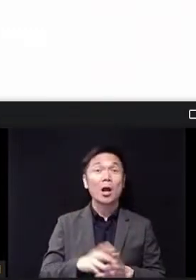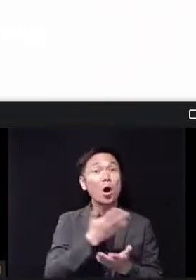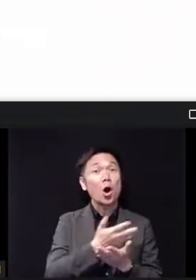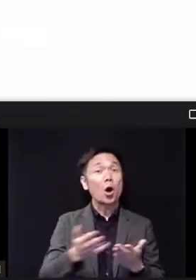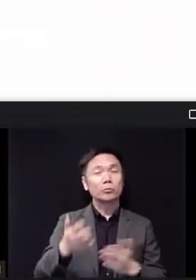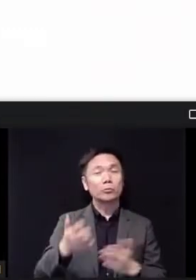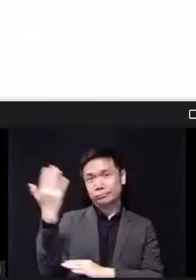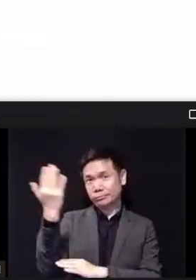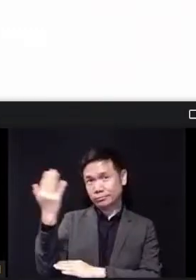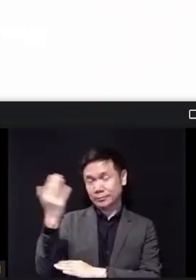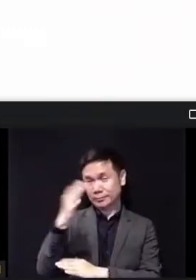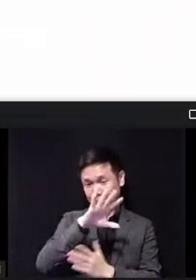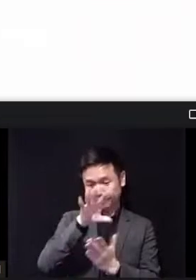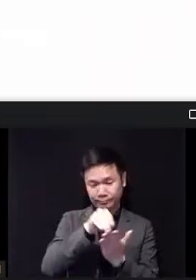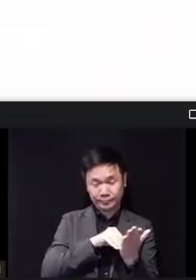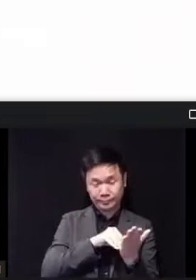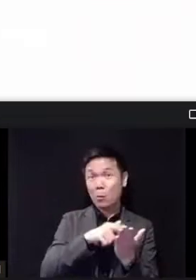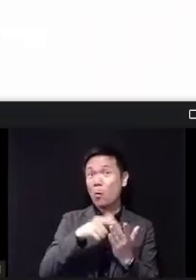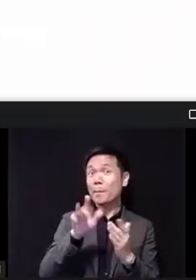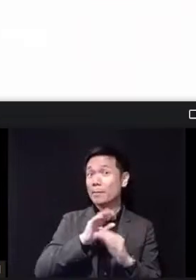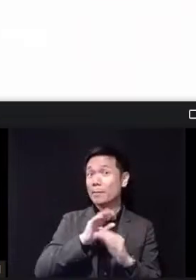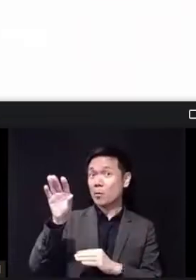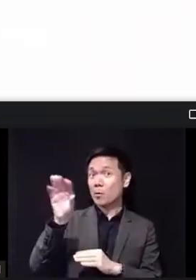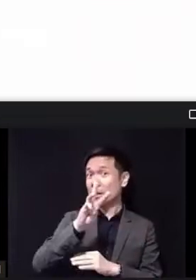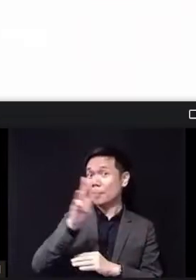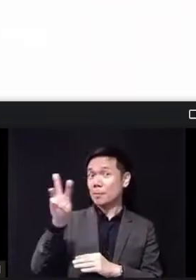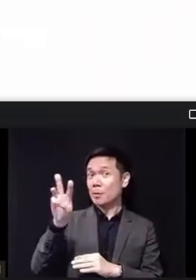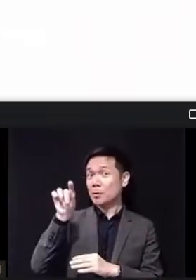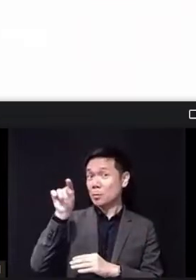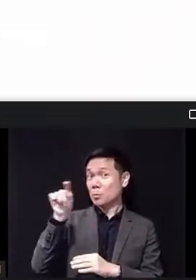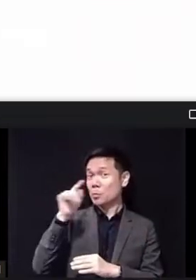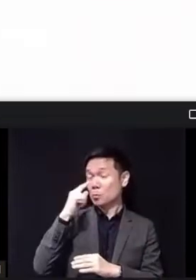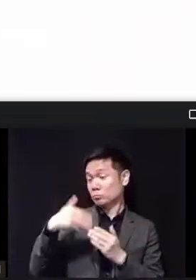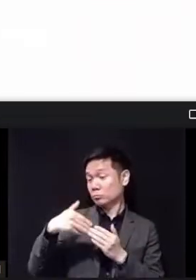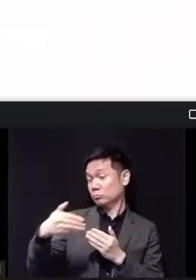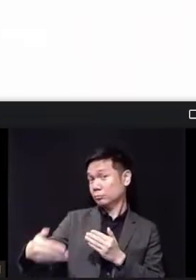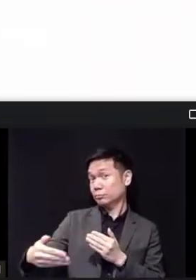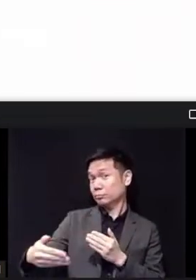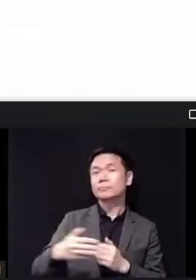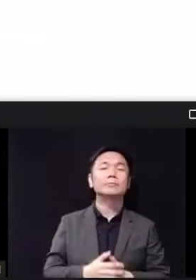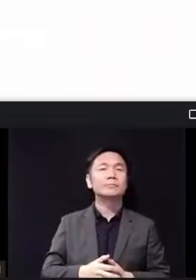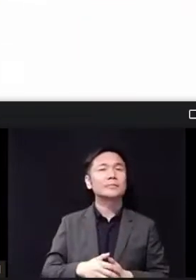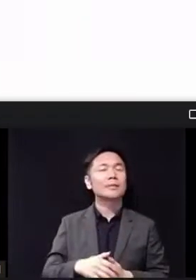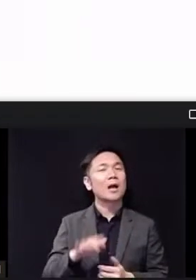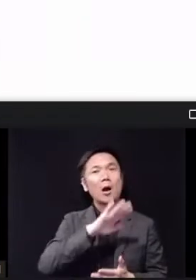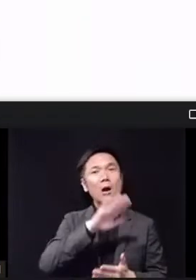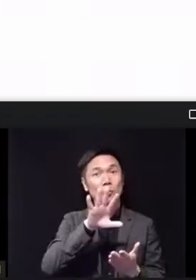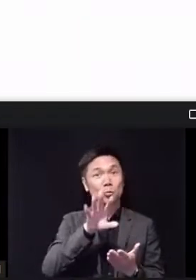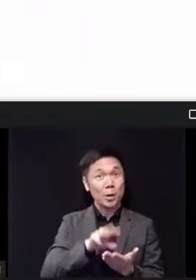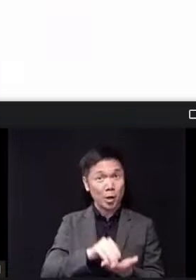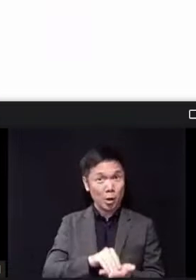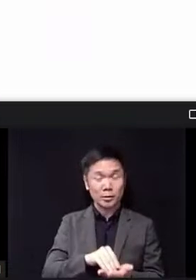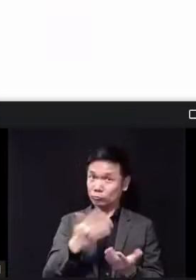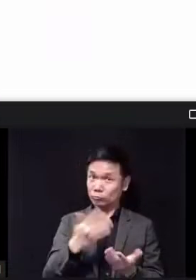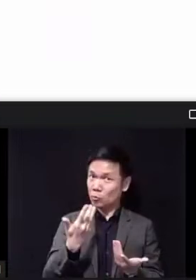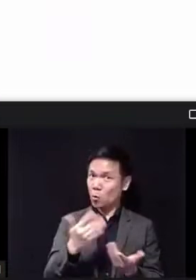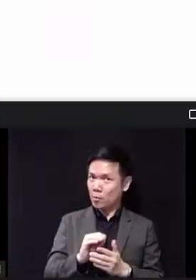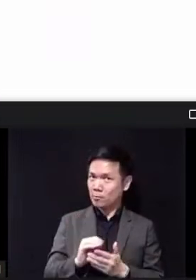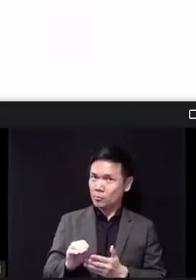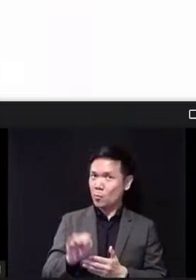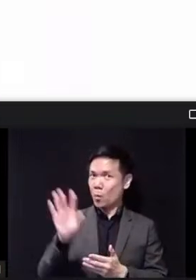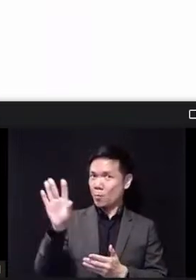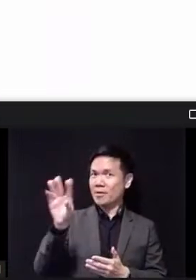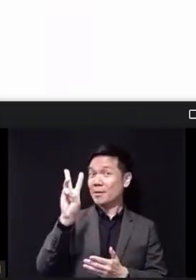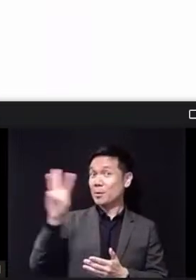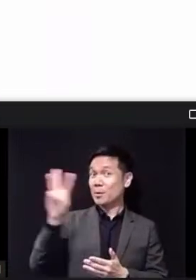that were delivered will be posted on our website in due course, and the recording of this meeting will also be posted on